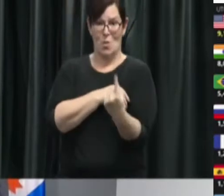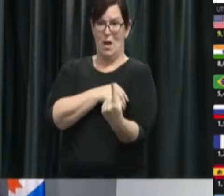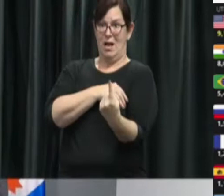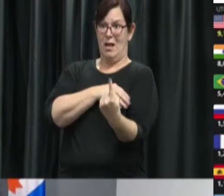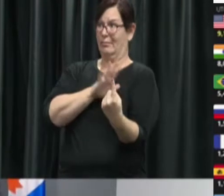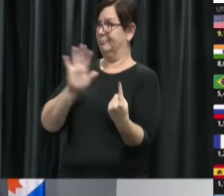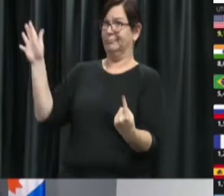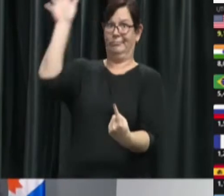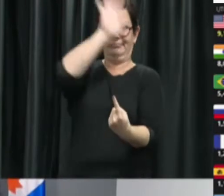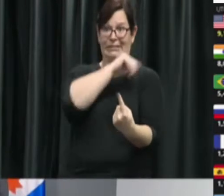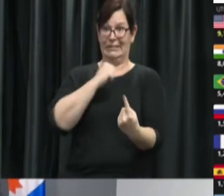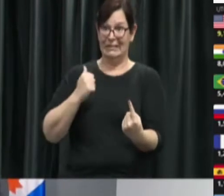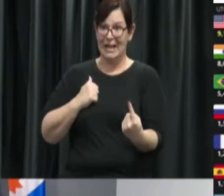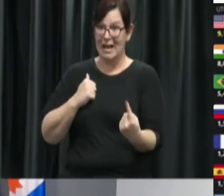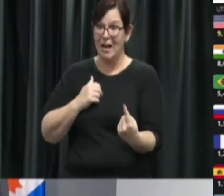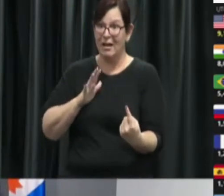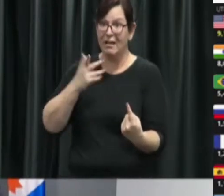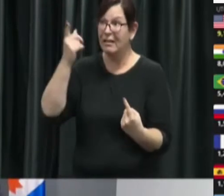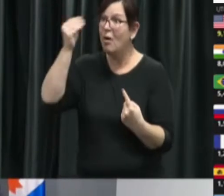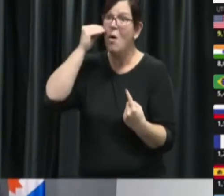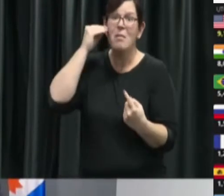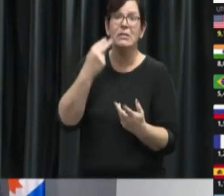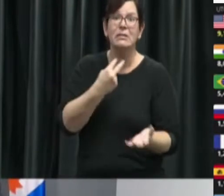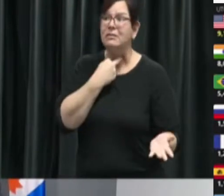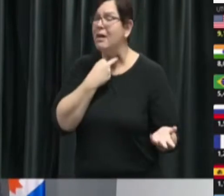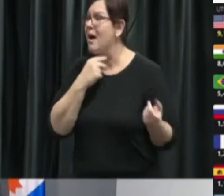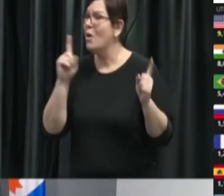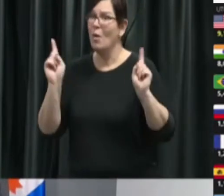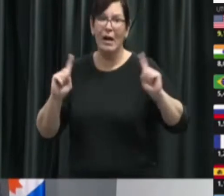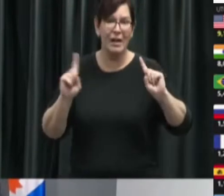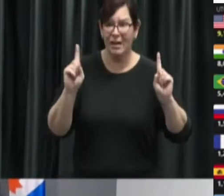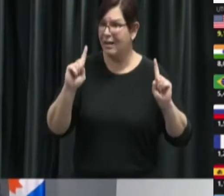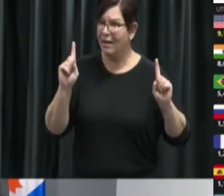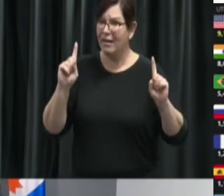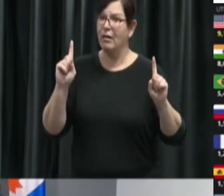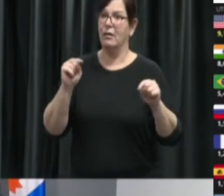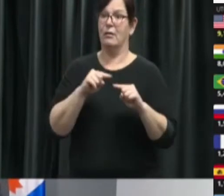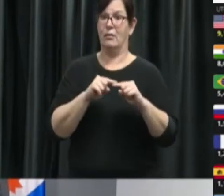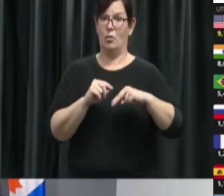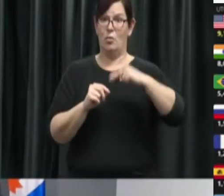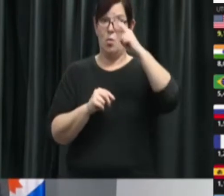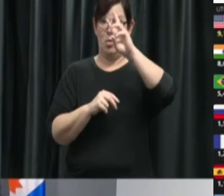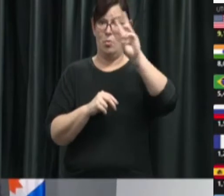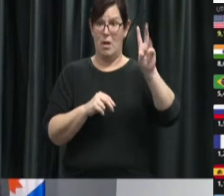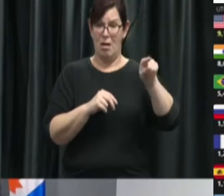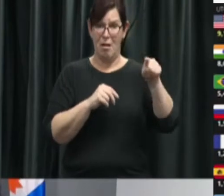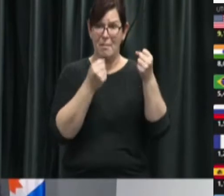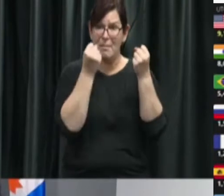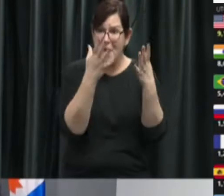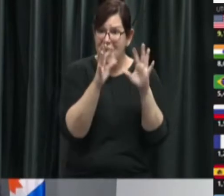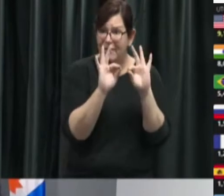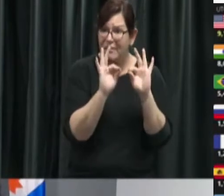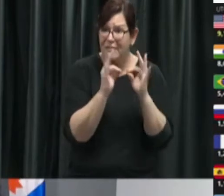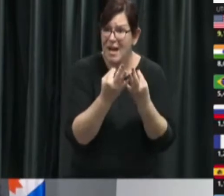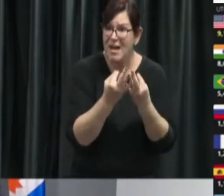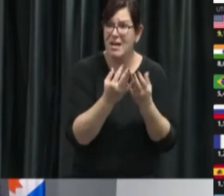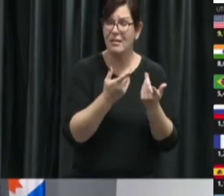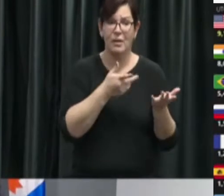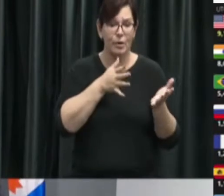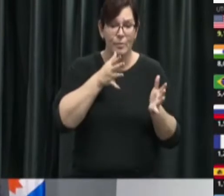self-isolate, because we know that has been an issue for families in the Northwest who in some cases reside in housing where close quarters